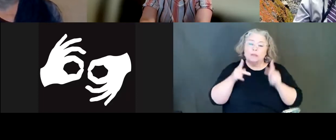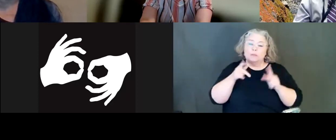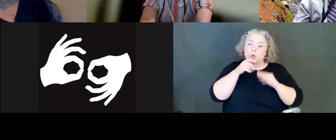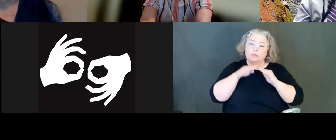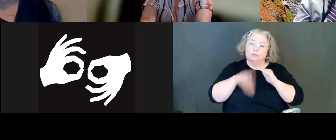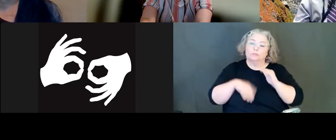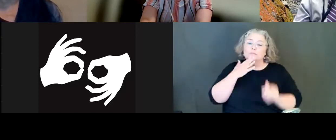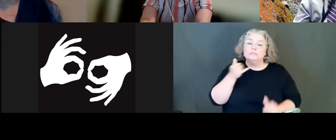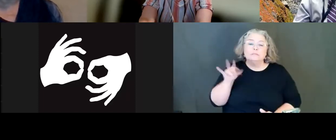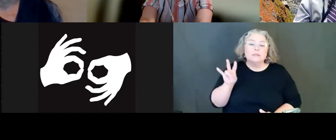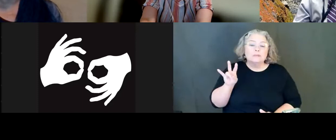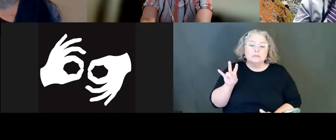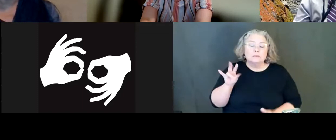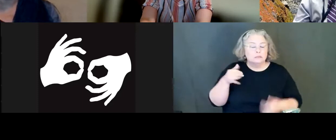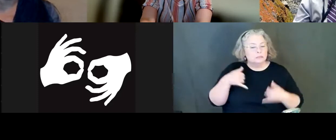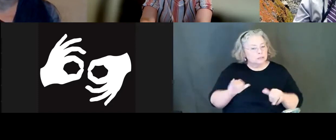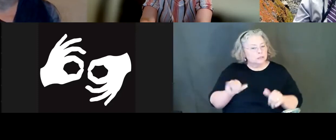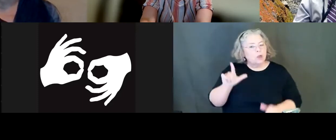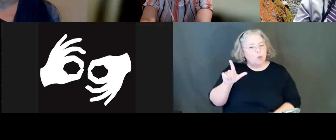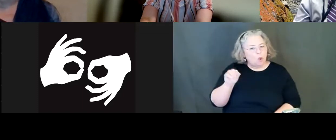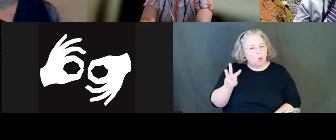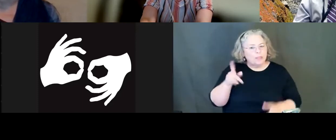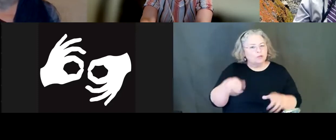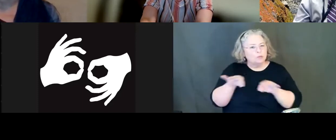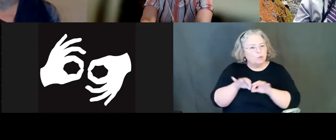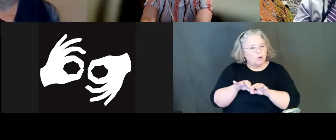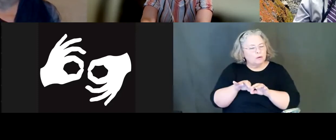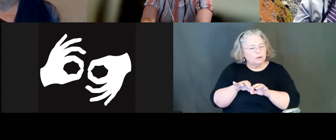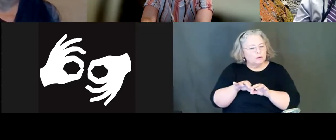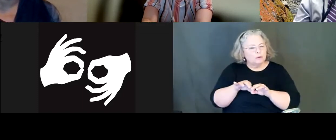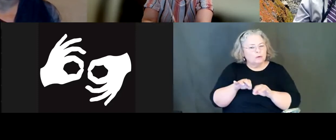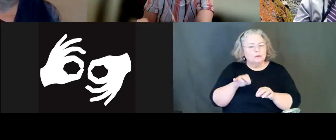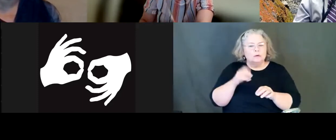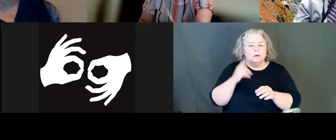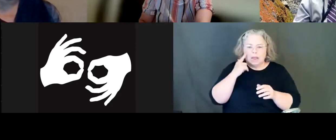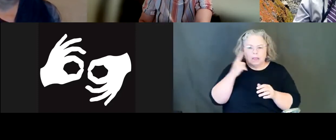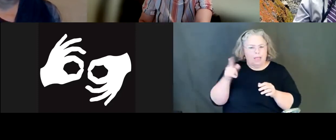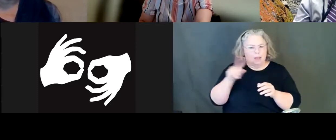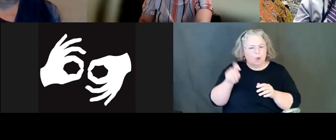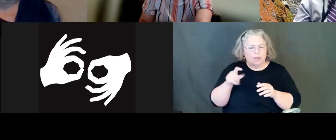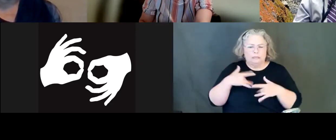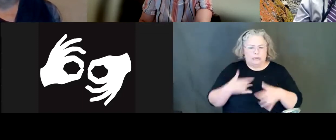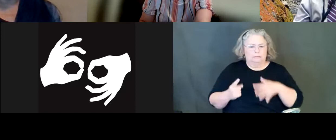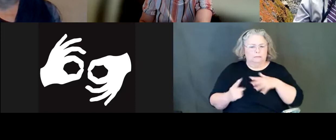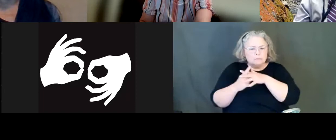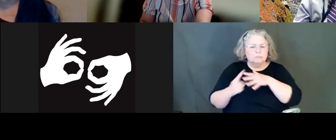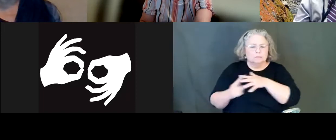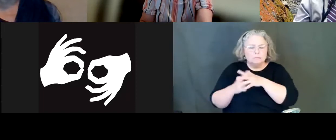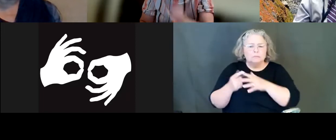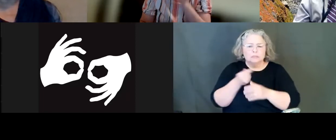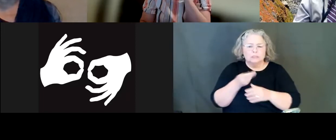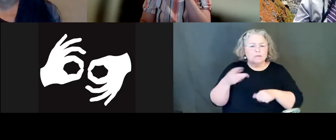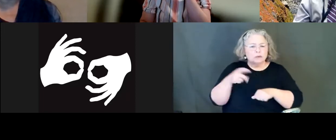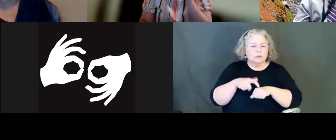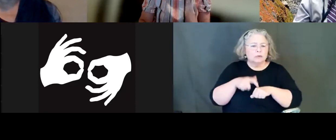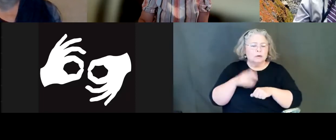17. I think it's important because this is a question that has come up several times because people